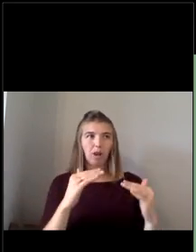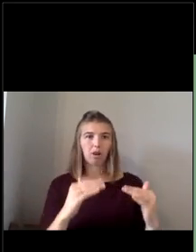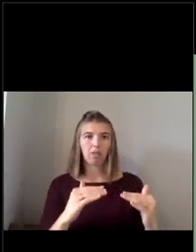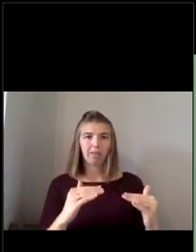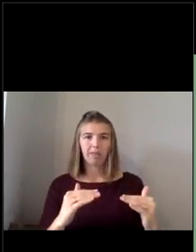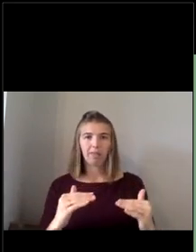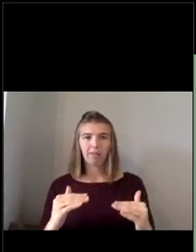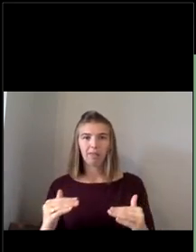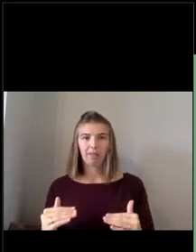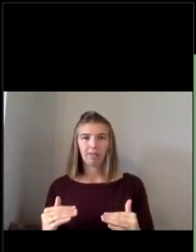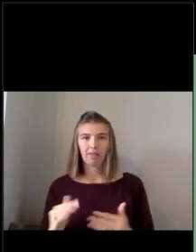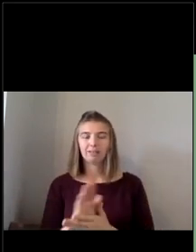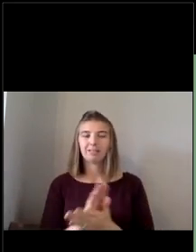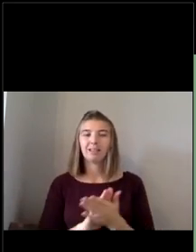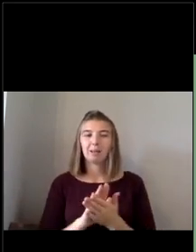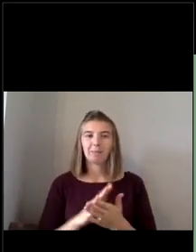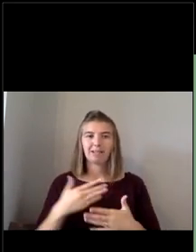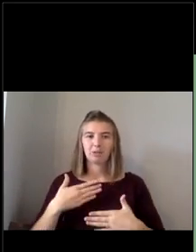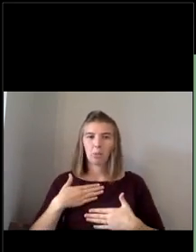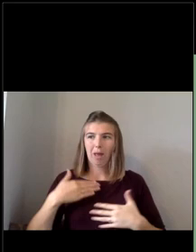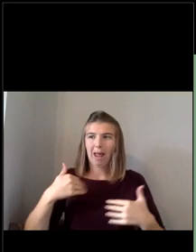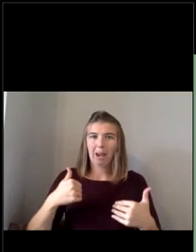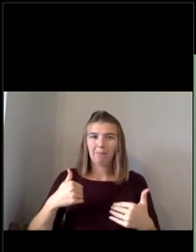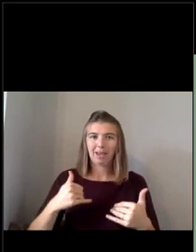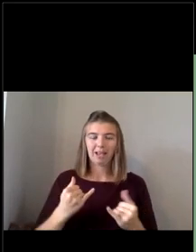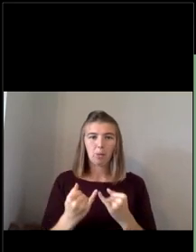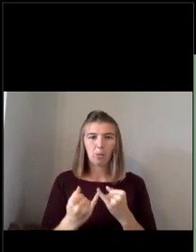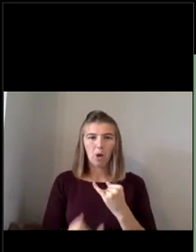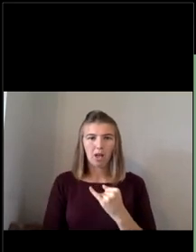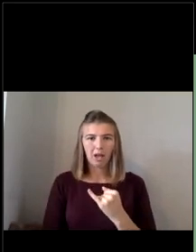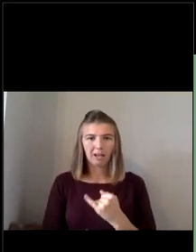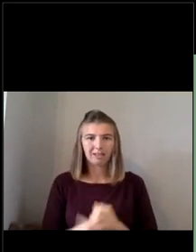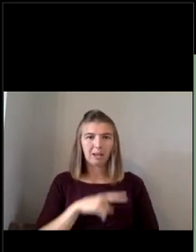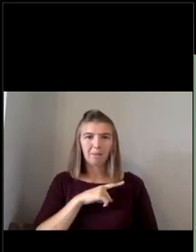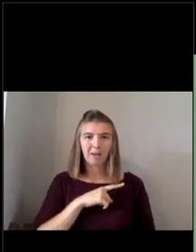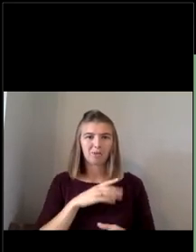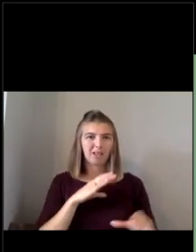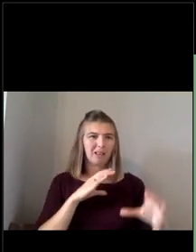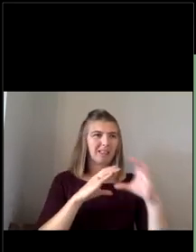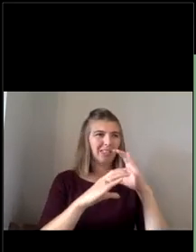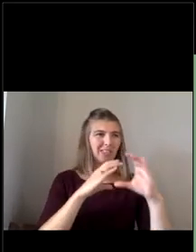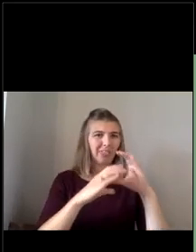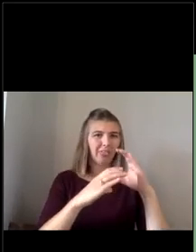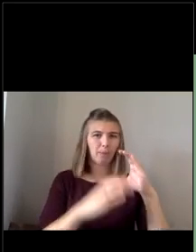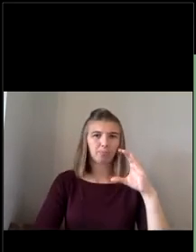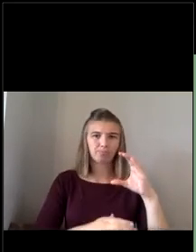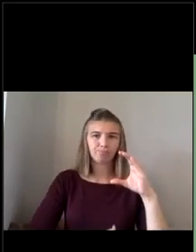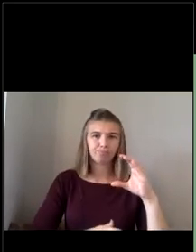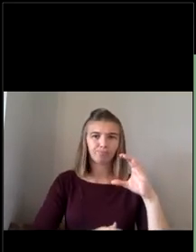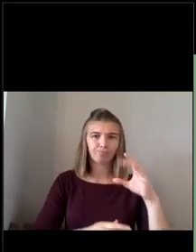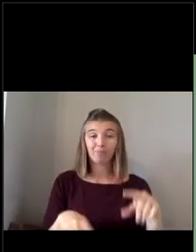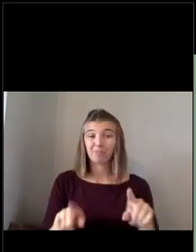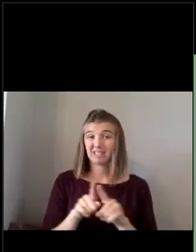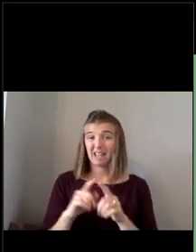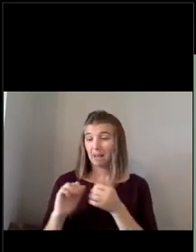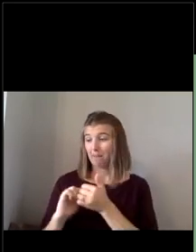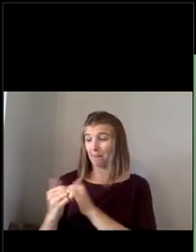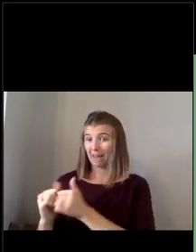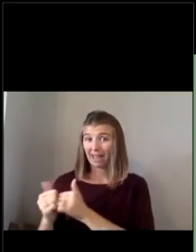also suffer because they are unable to communicate and effectively receive knowledge from their peers and also from their